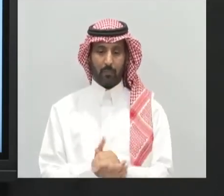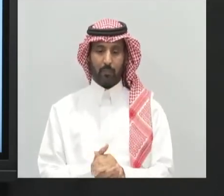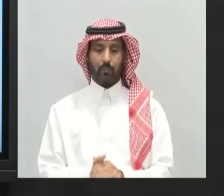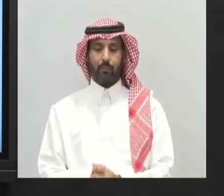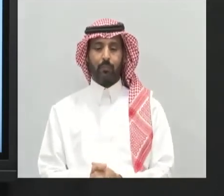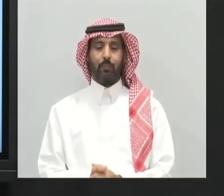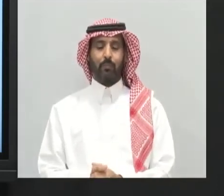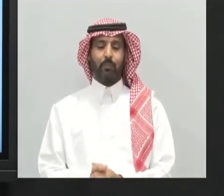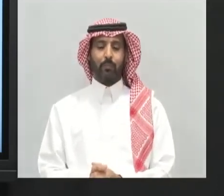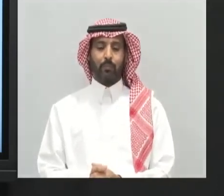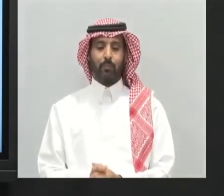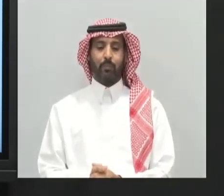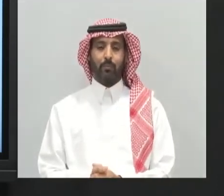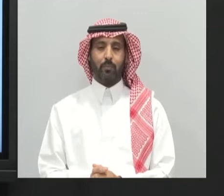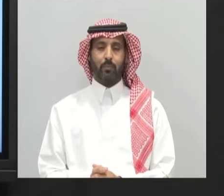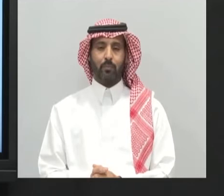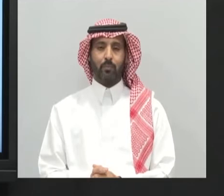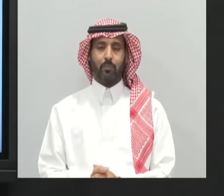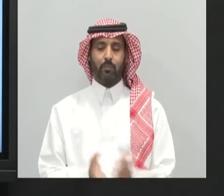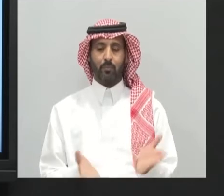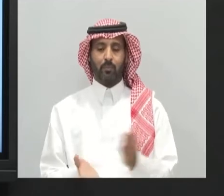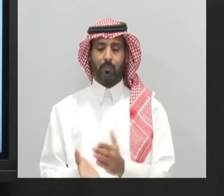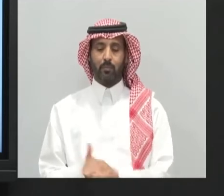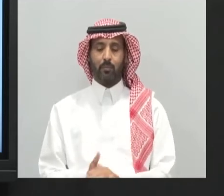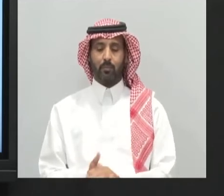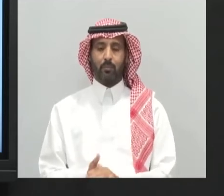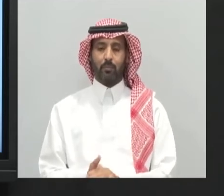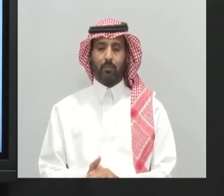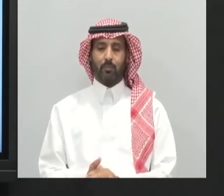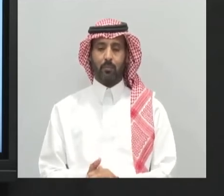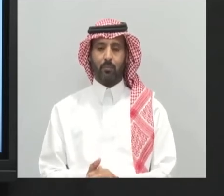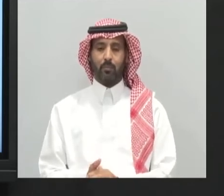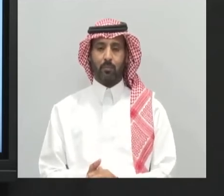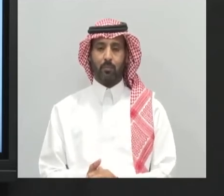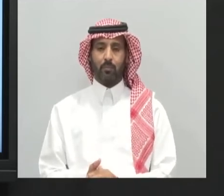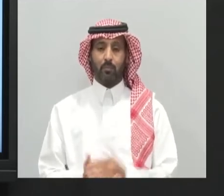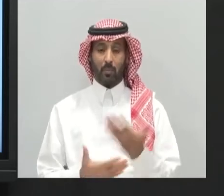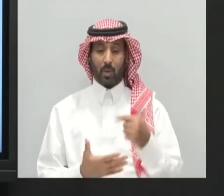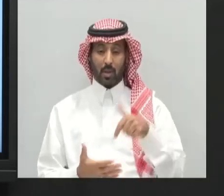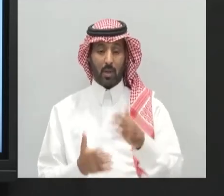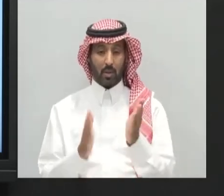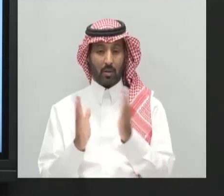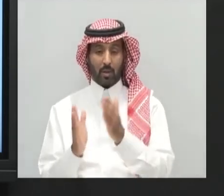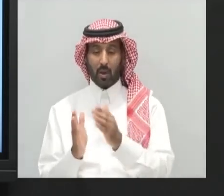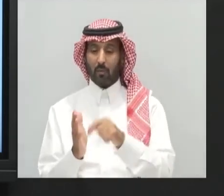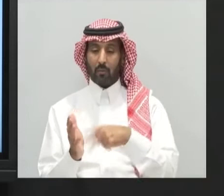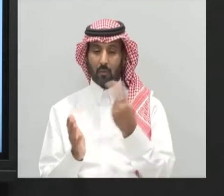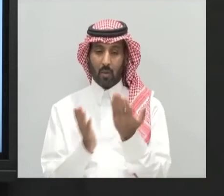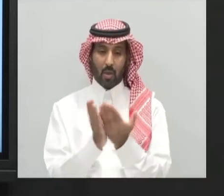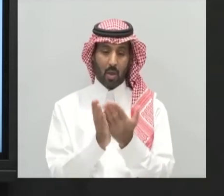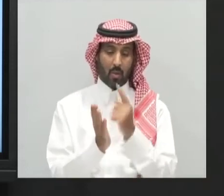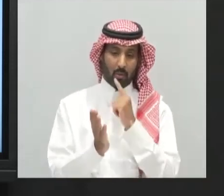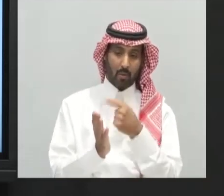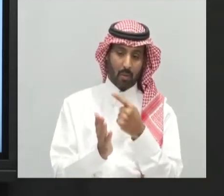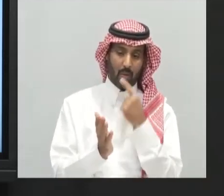examples. And now we're going to move on to the other part of our lesson, last lesson, which is